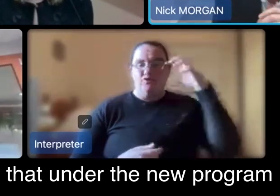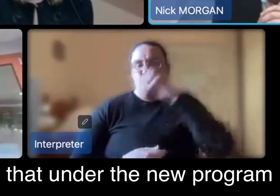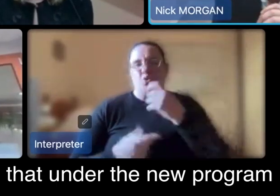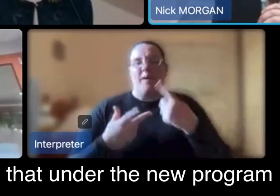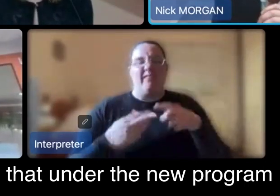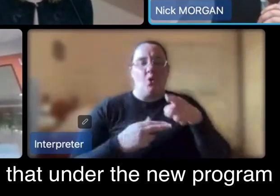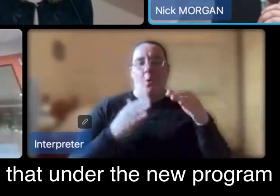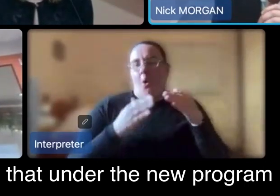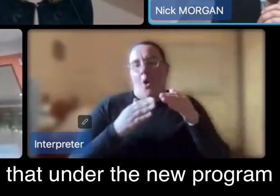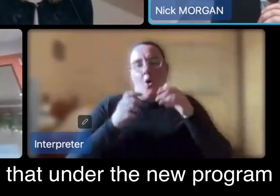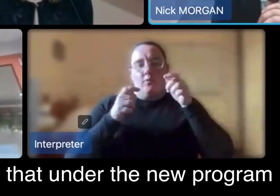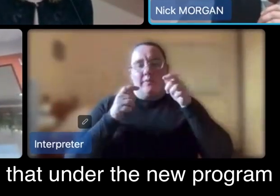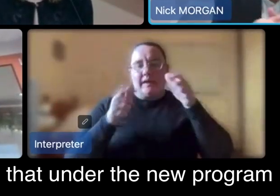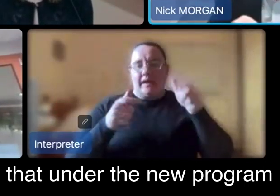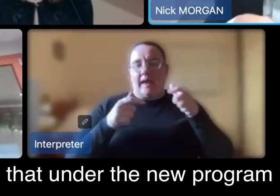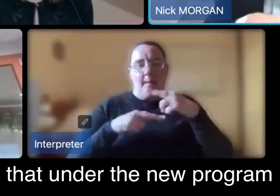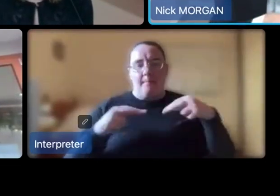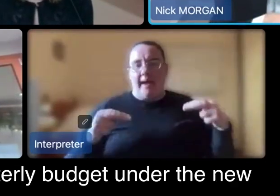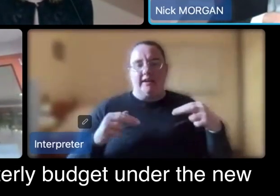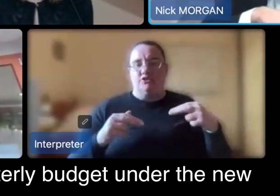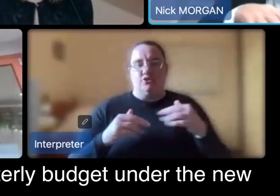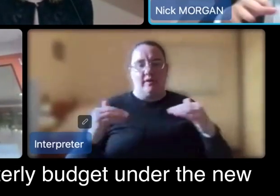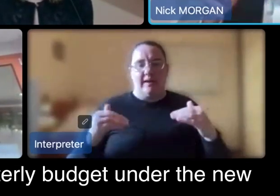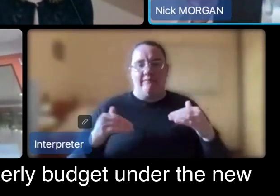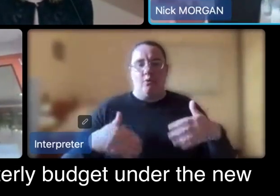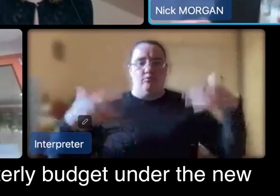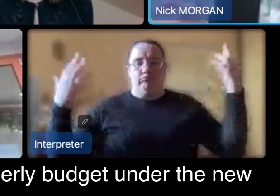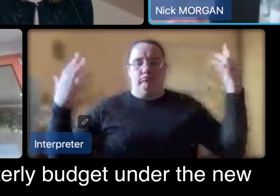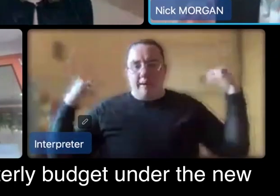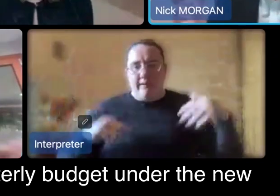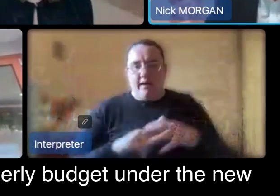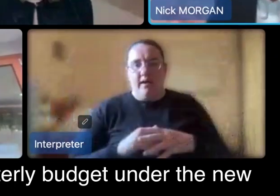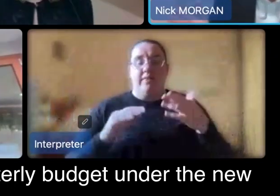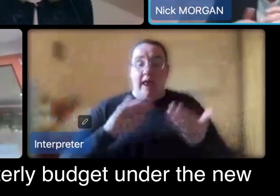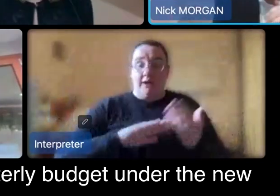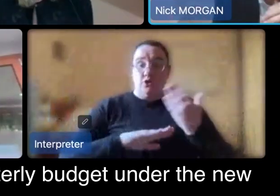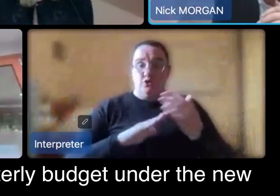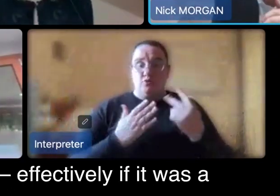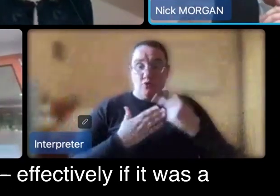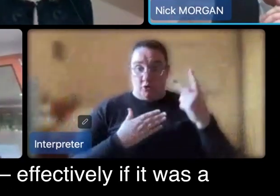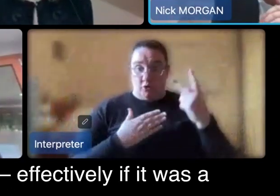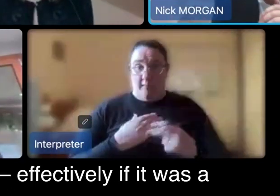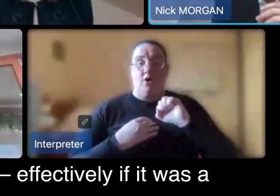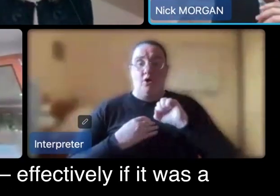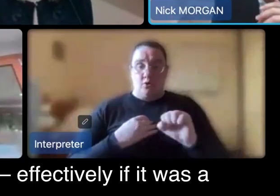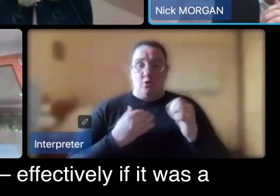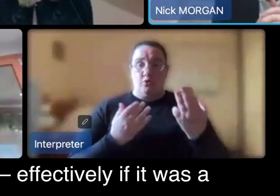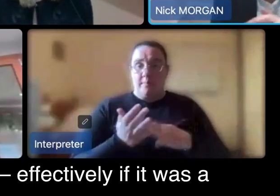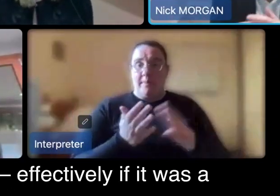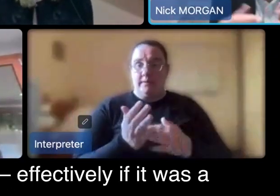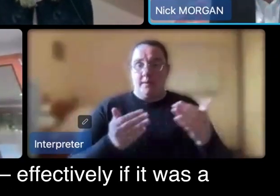it might be, that under the new program, your budget, your quarterly budget under the new program would